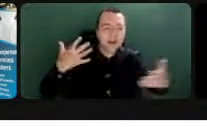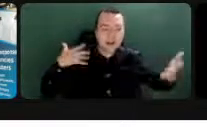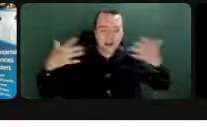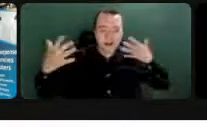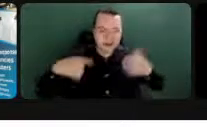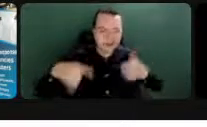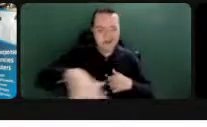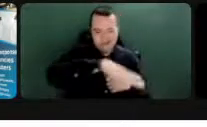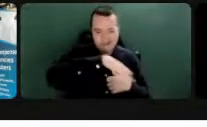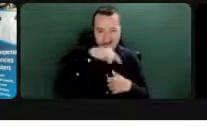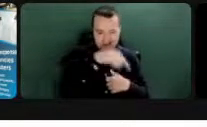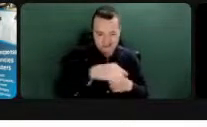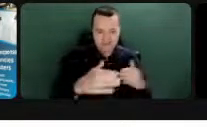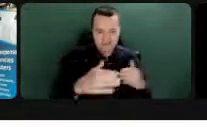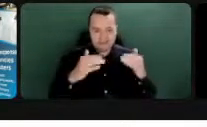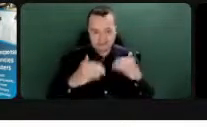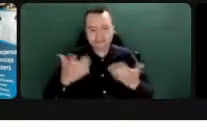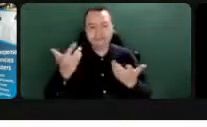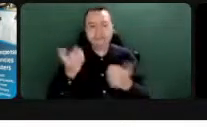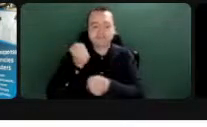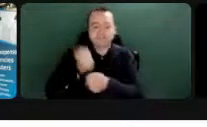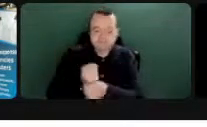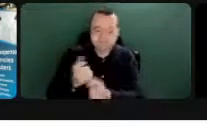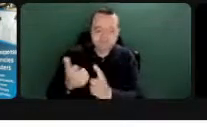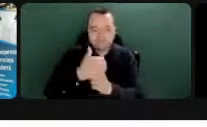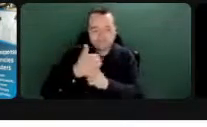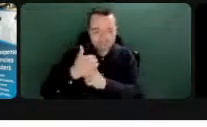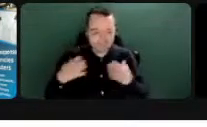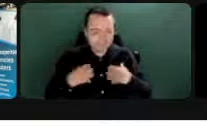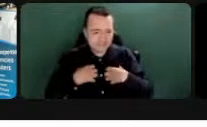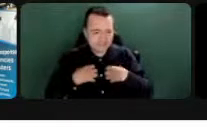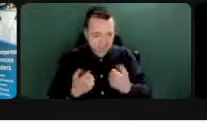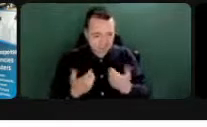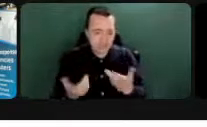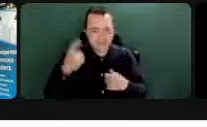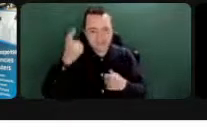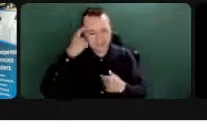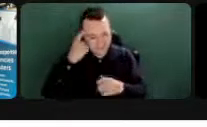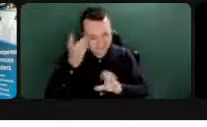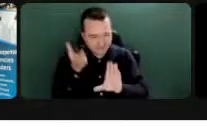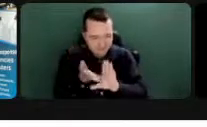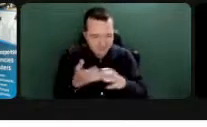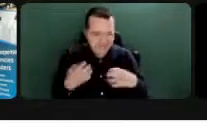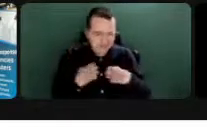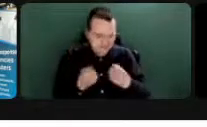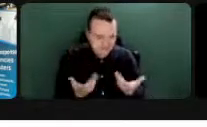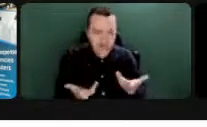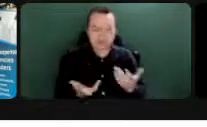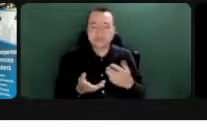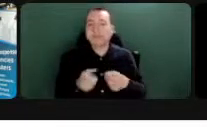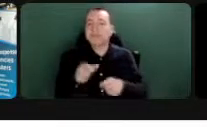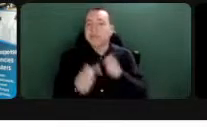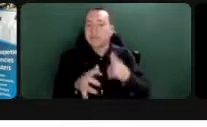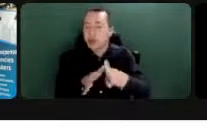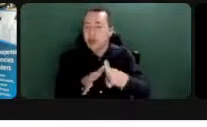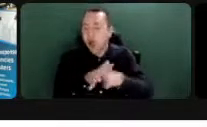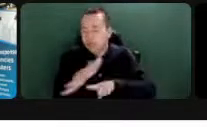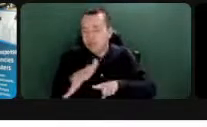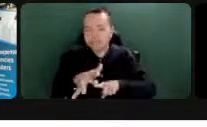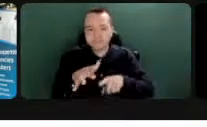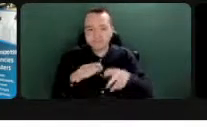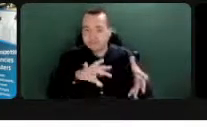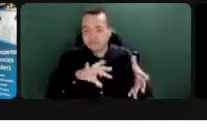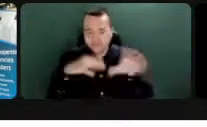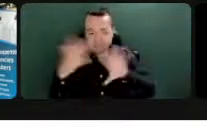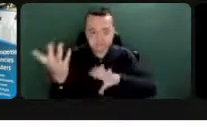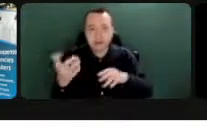workers, and mental health of victims of disasters and health emergencies. So there is a body of